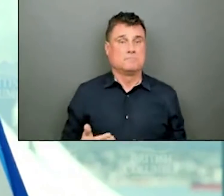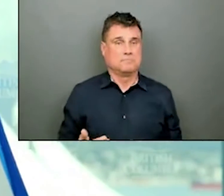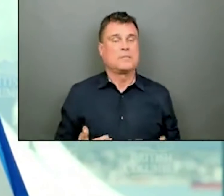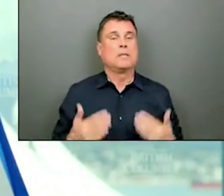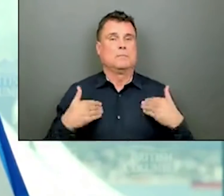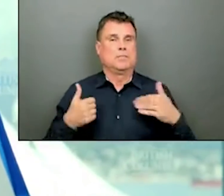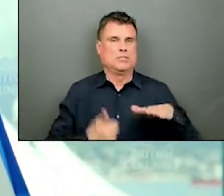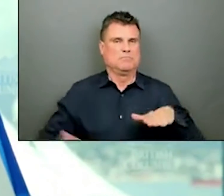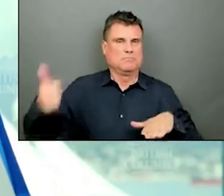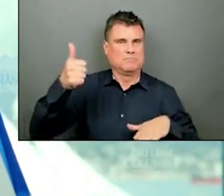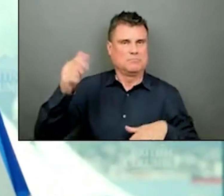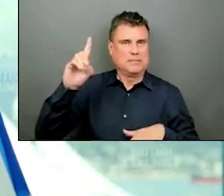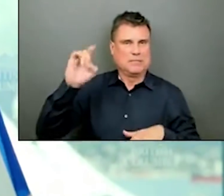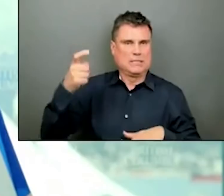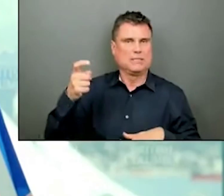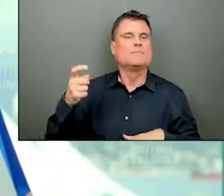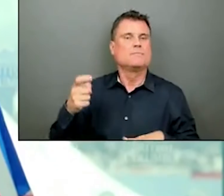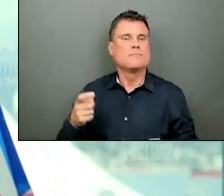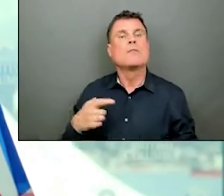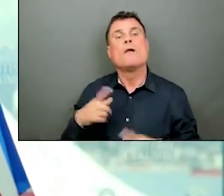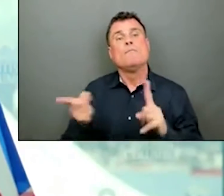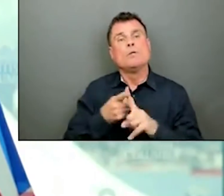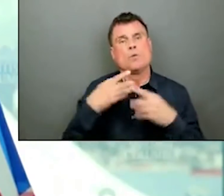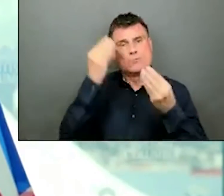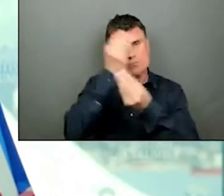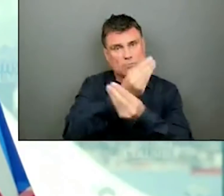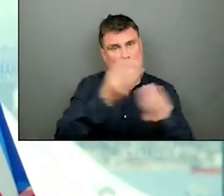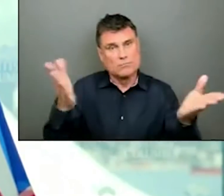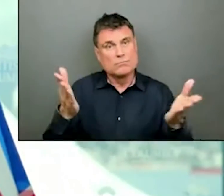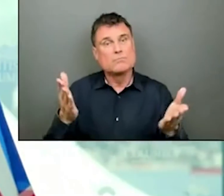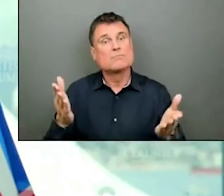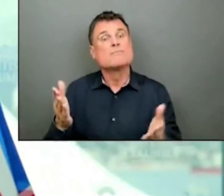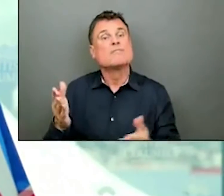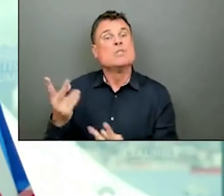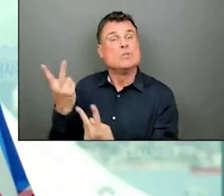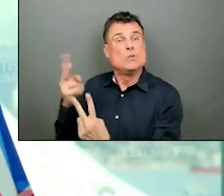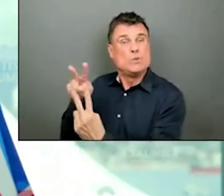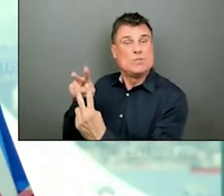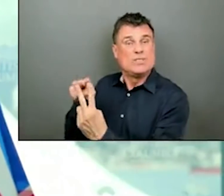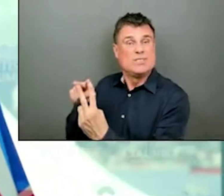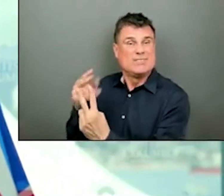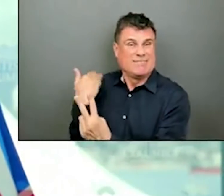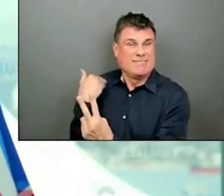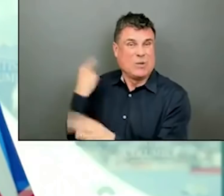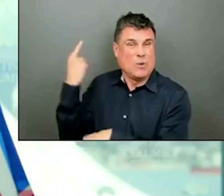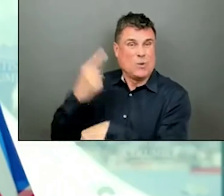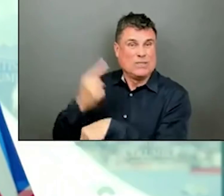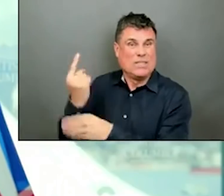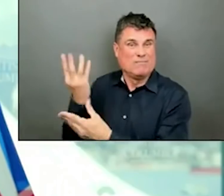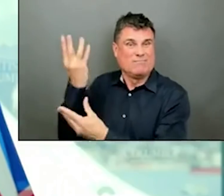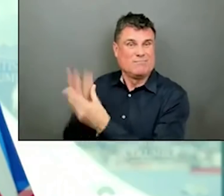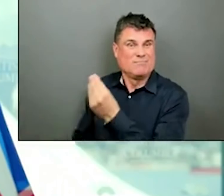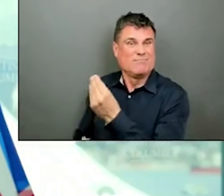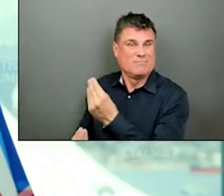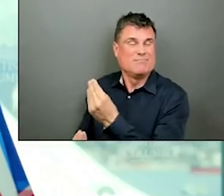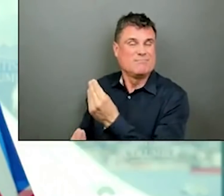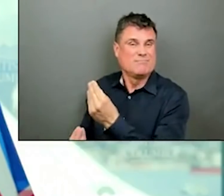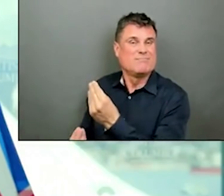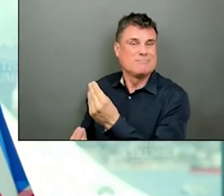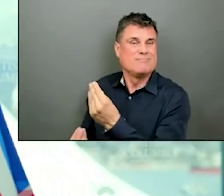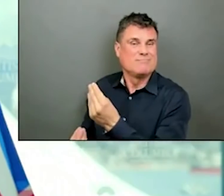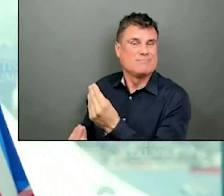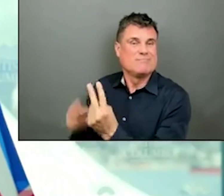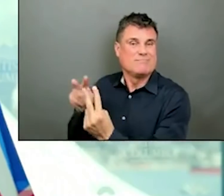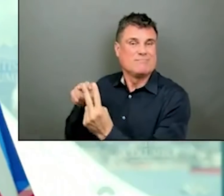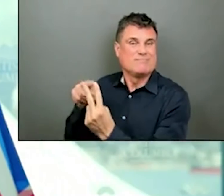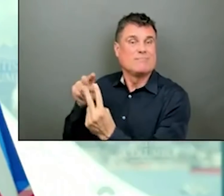my condolences to the family, friends, and caregivers of the two people who have passed away from COVID-19 in the last 24 hours, one in Interior